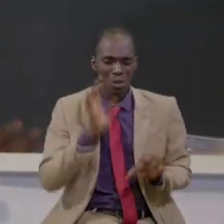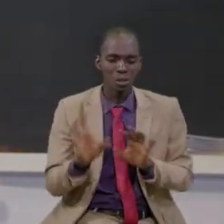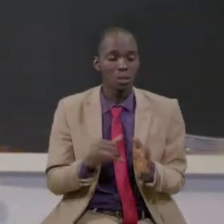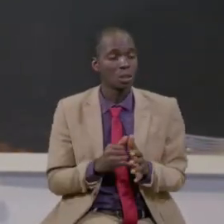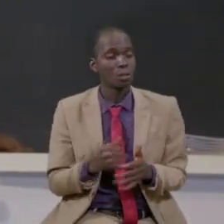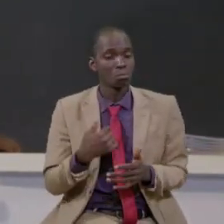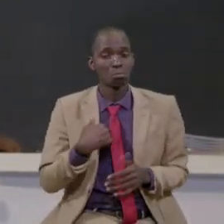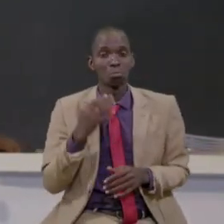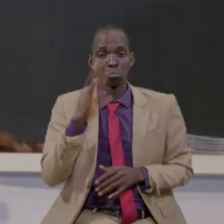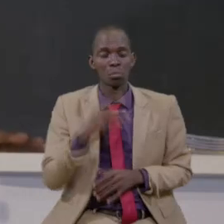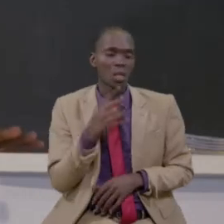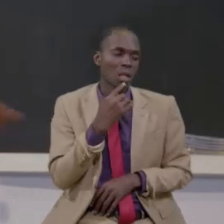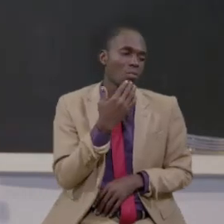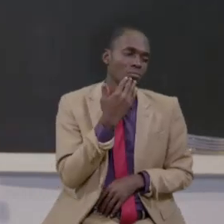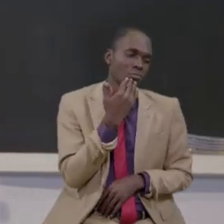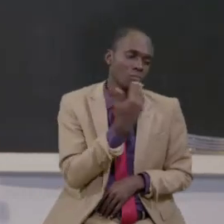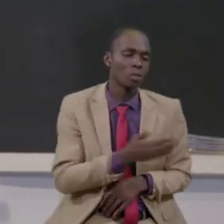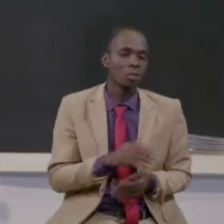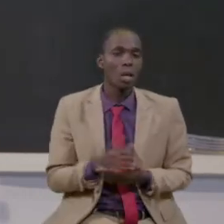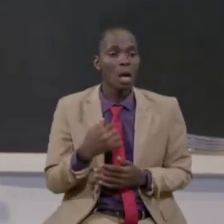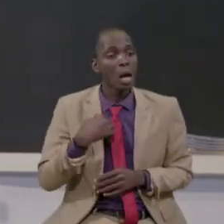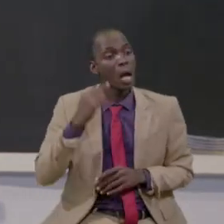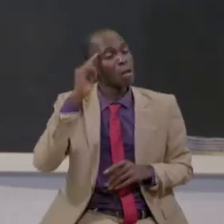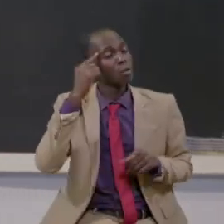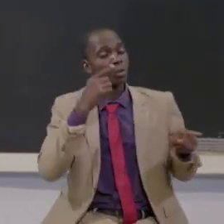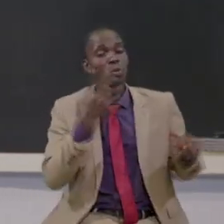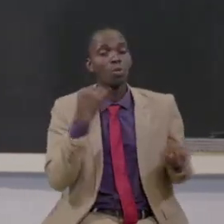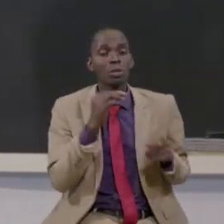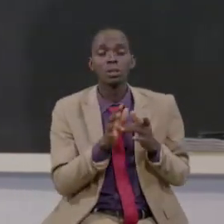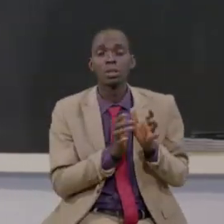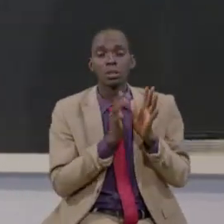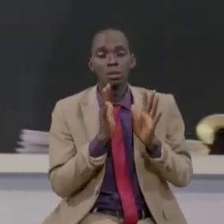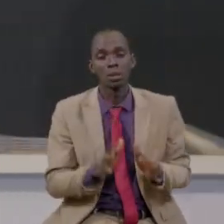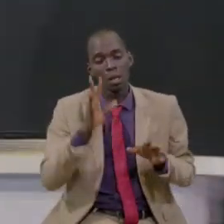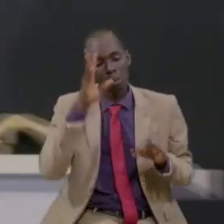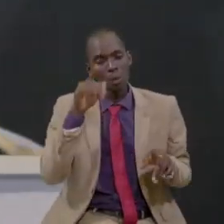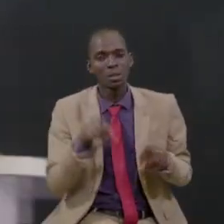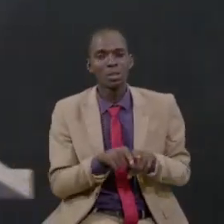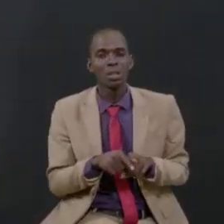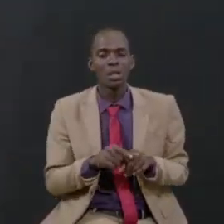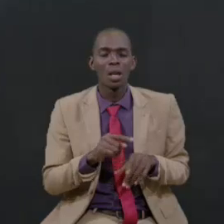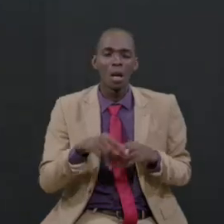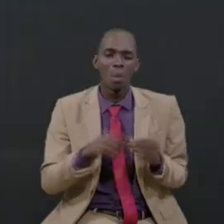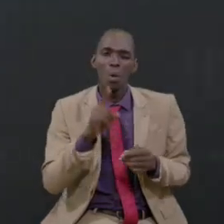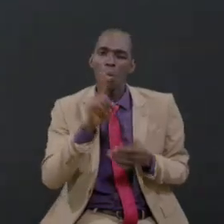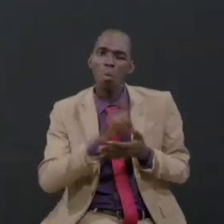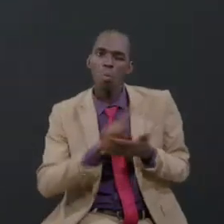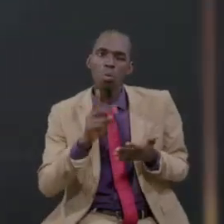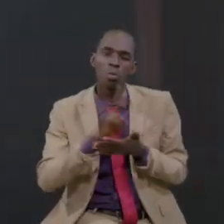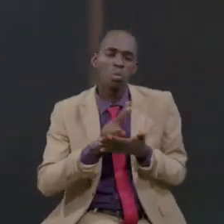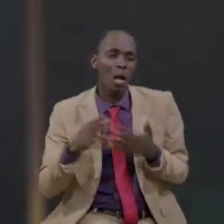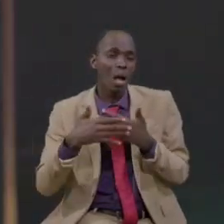I thought he was a brother. Just about that week or two after, I heard that the